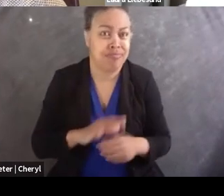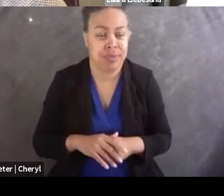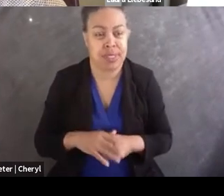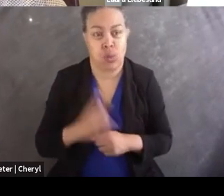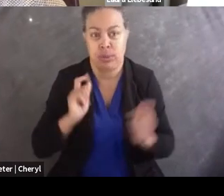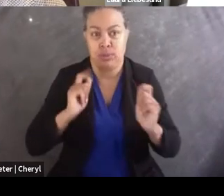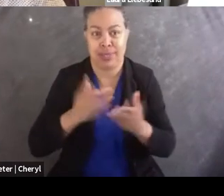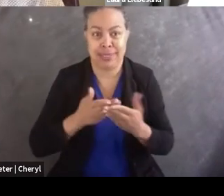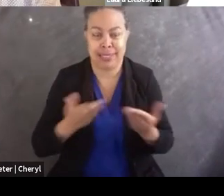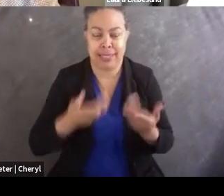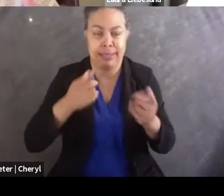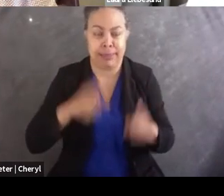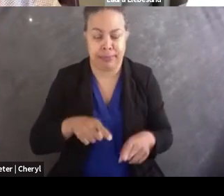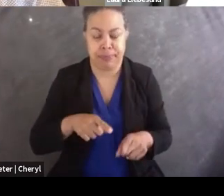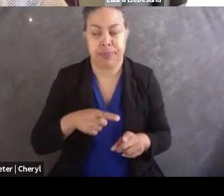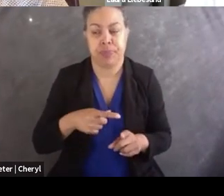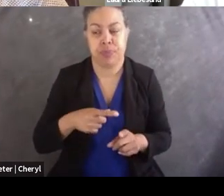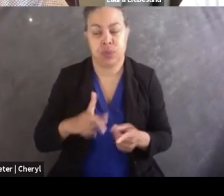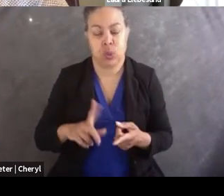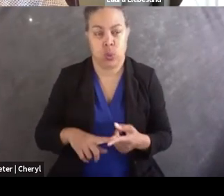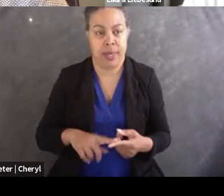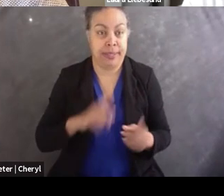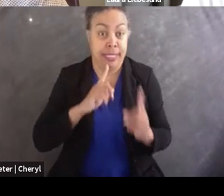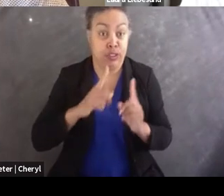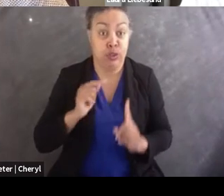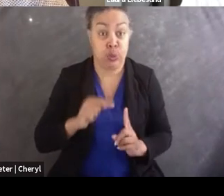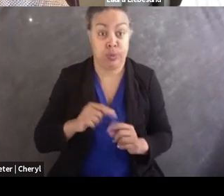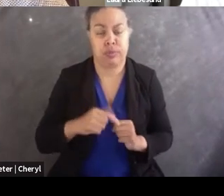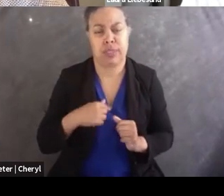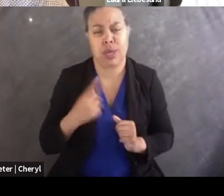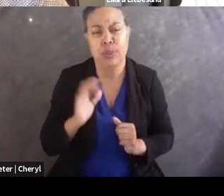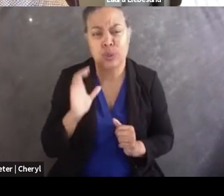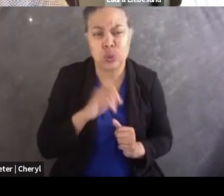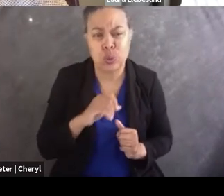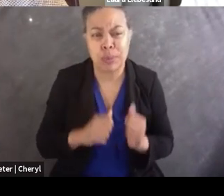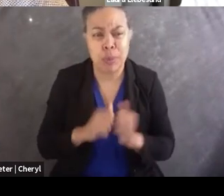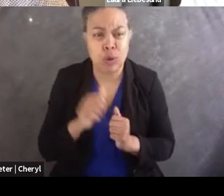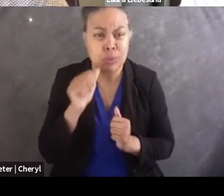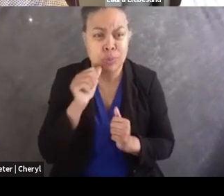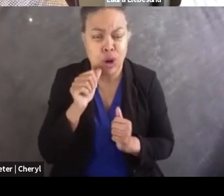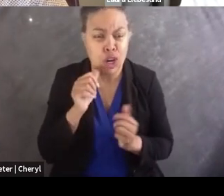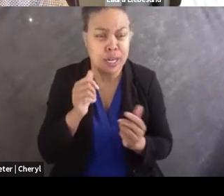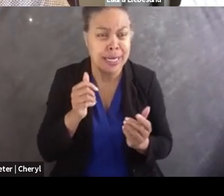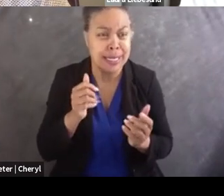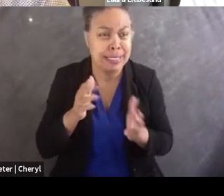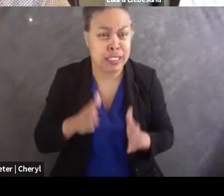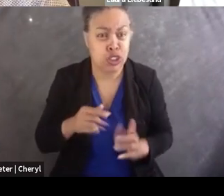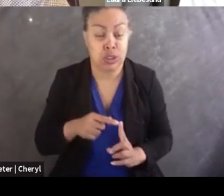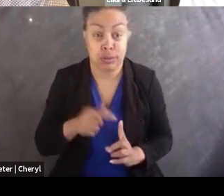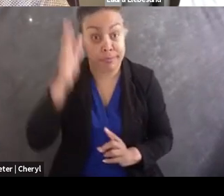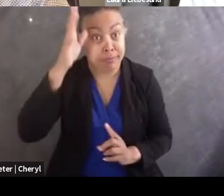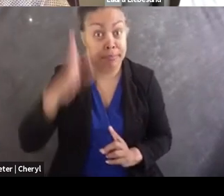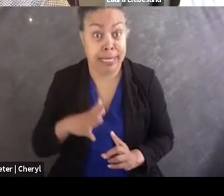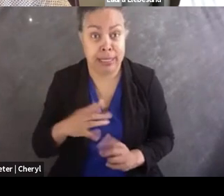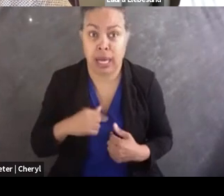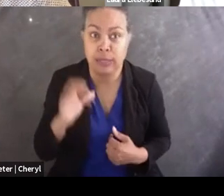that came about was, you know, I'd always assumed that most bartenders in these bars were men. And I don't know why I just assumed it, but I think